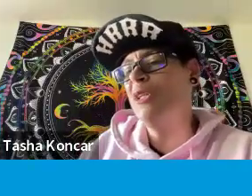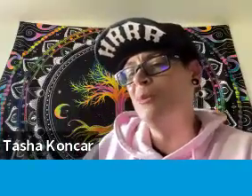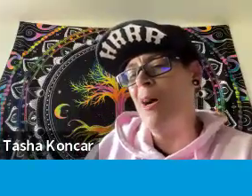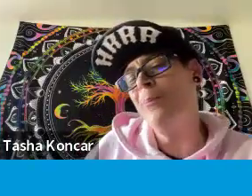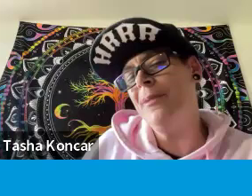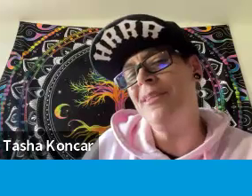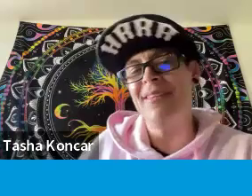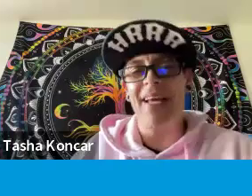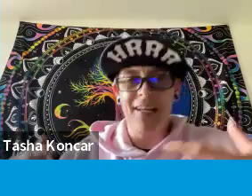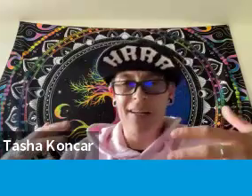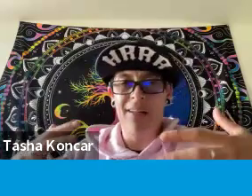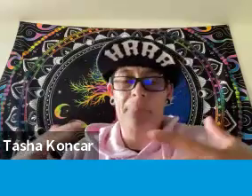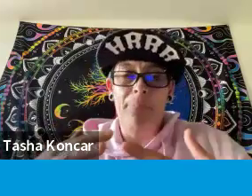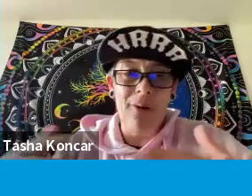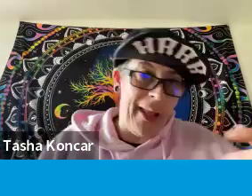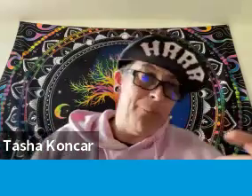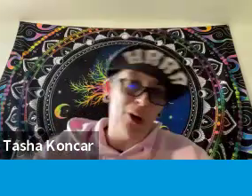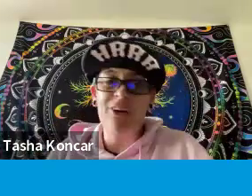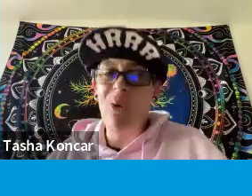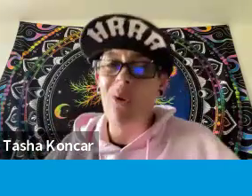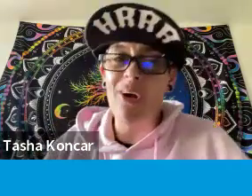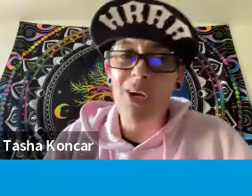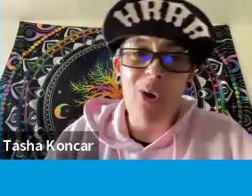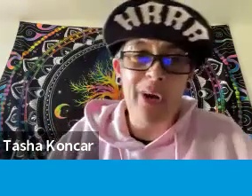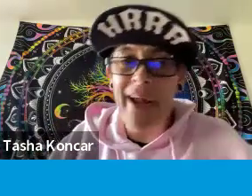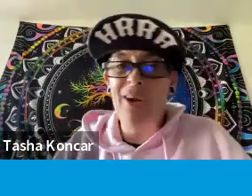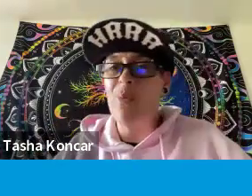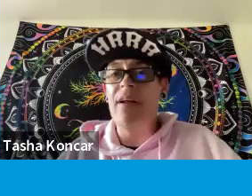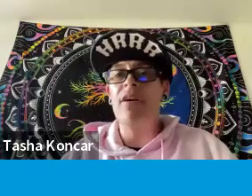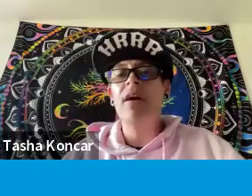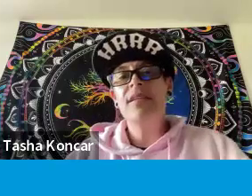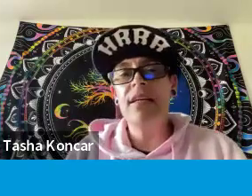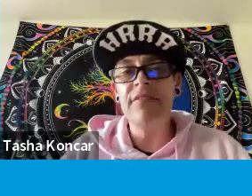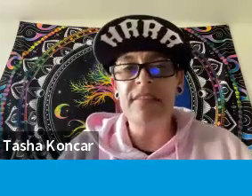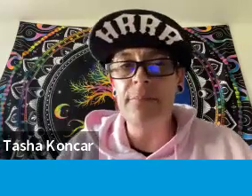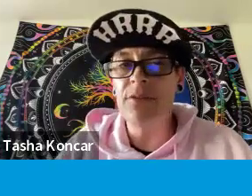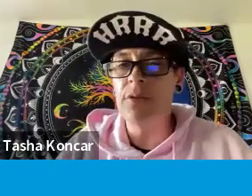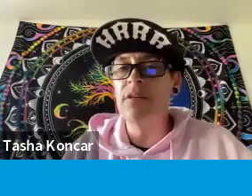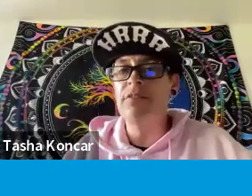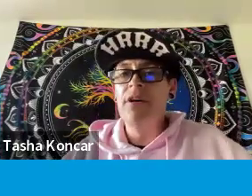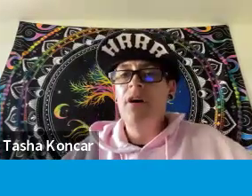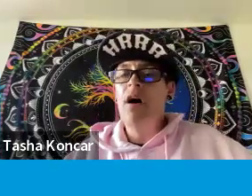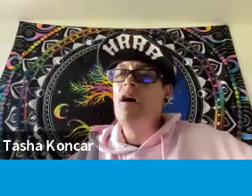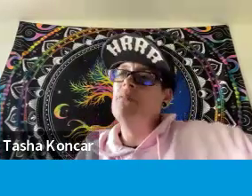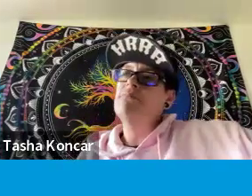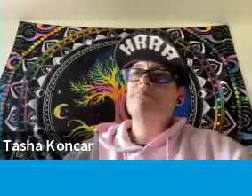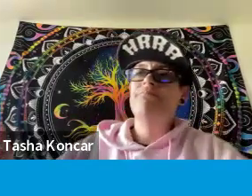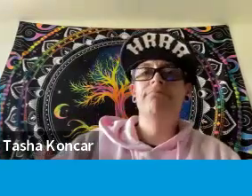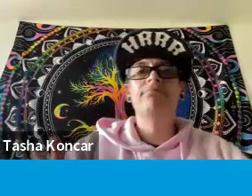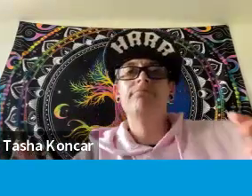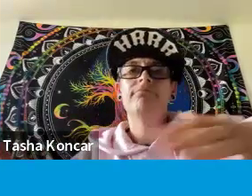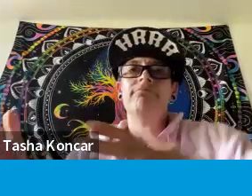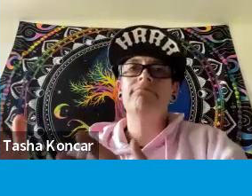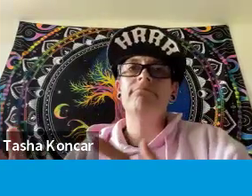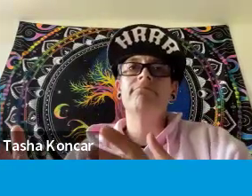could you help us like partner or co-create or whatever to give us some sort of